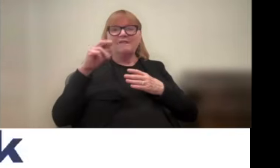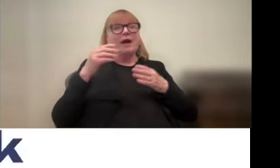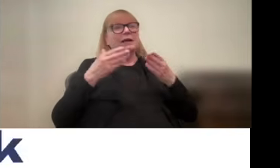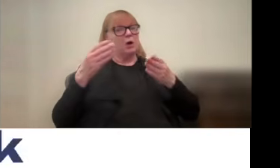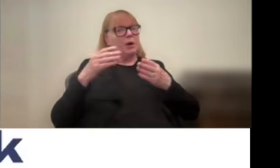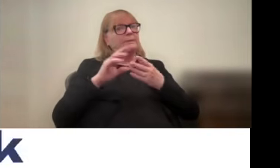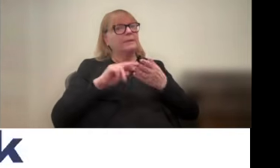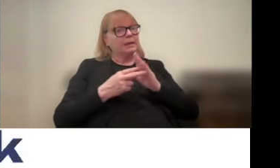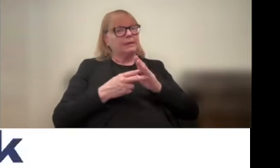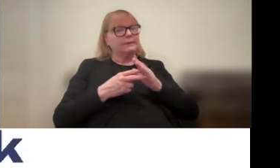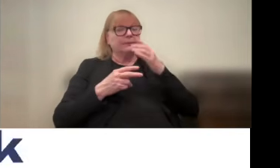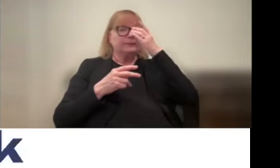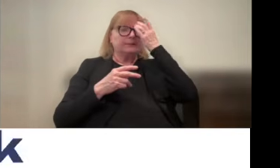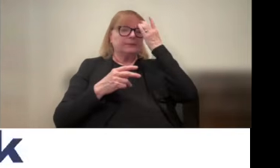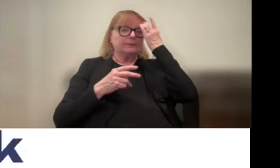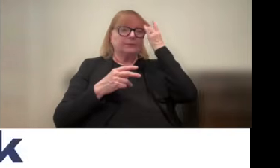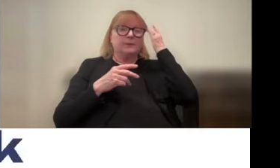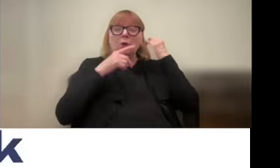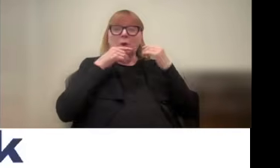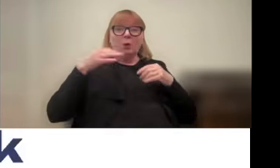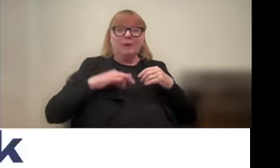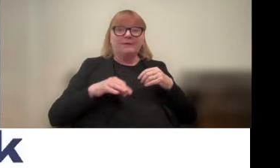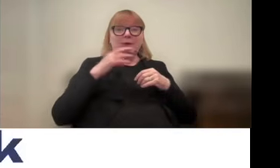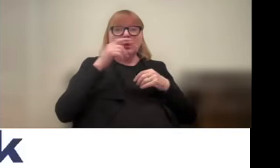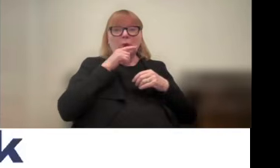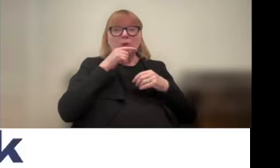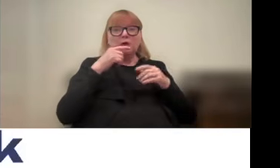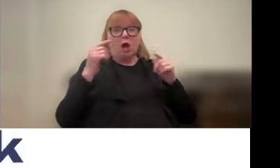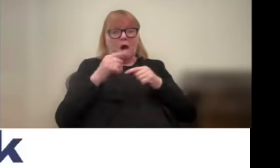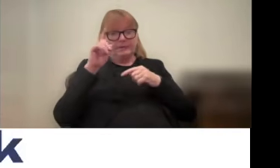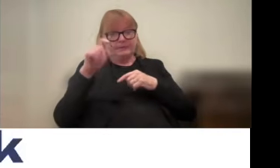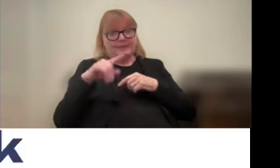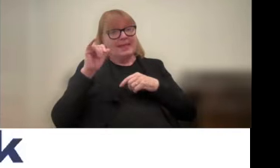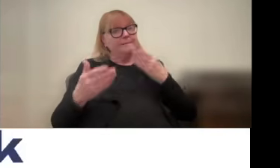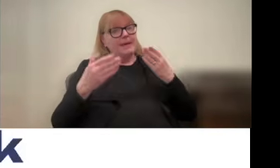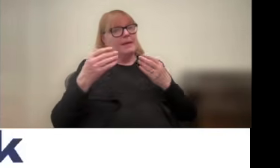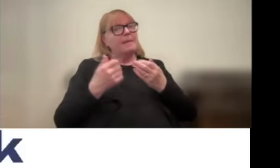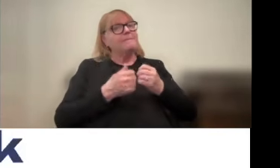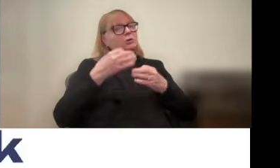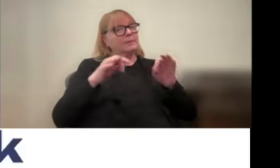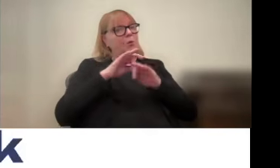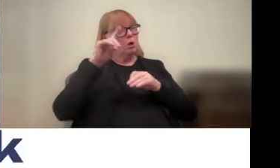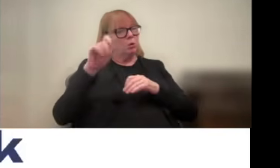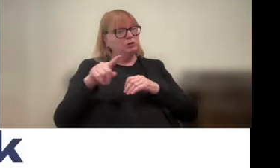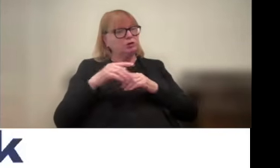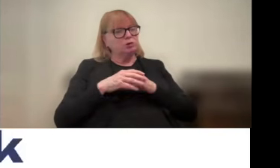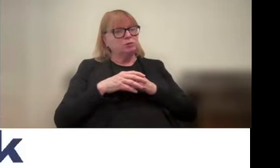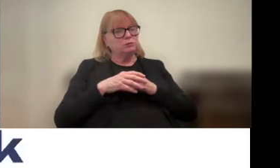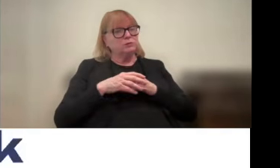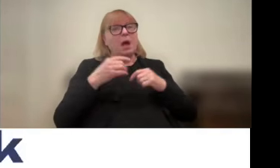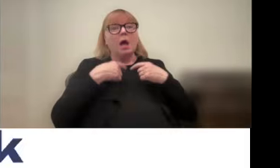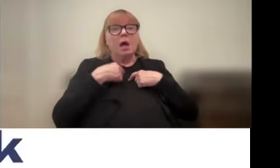meaning. 4, who benefits and who is harmed? This might be the most important question. And I